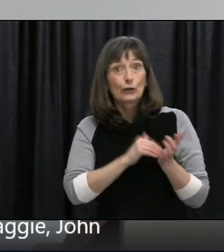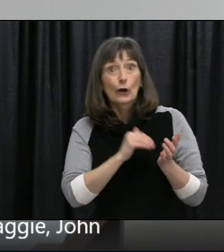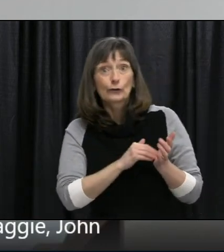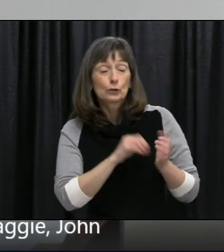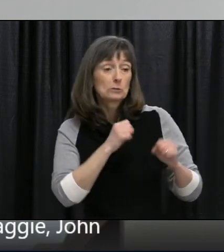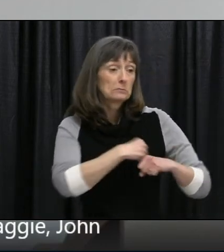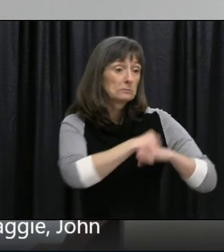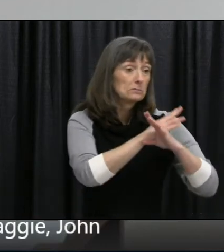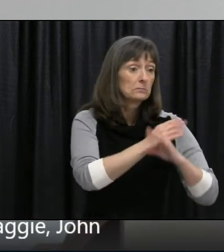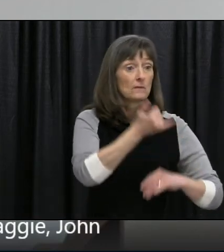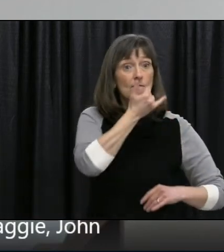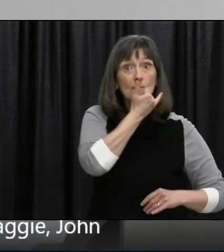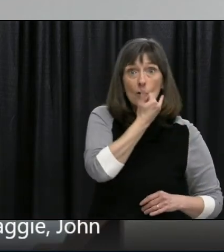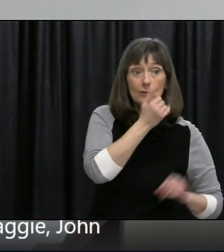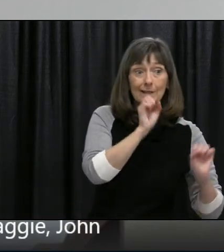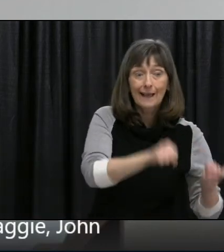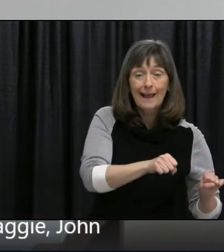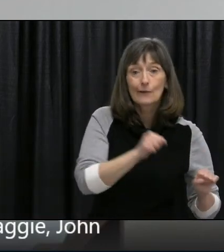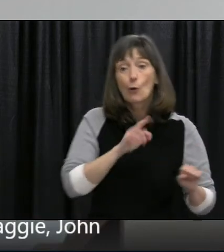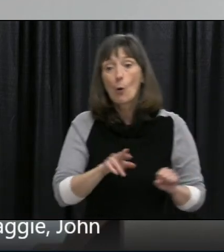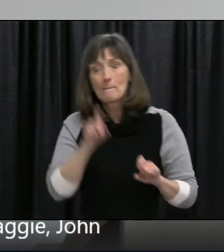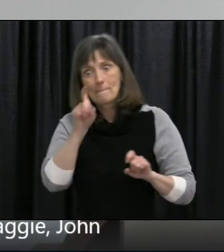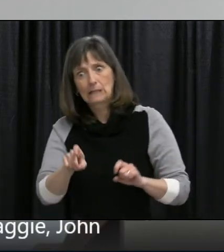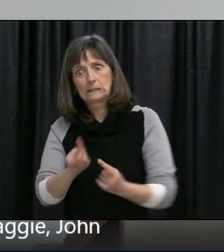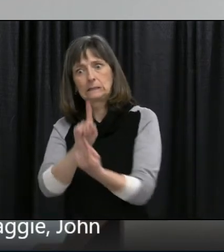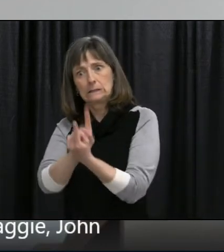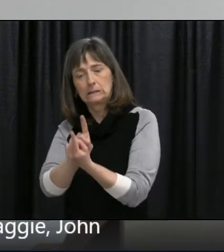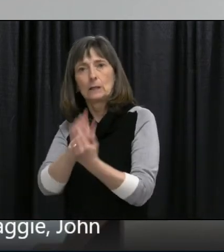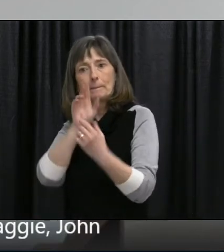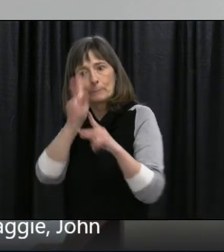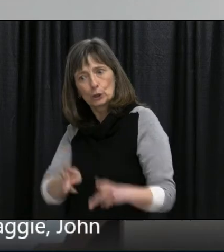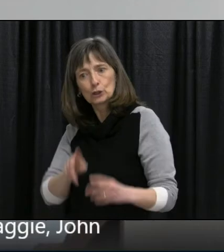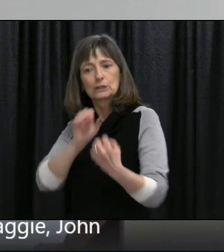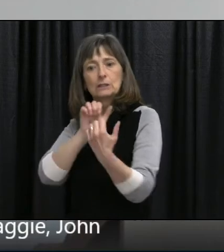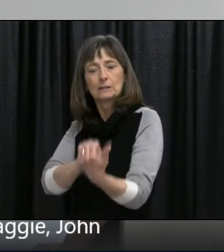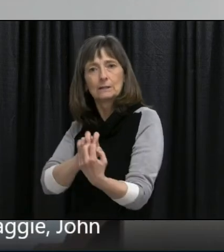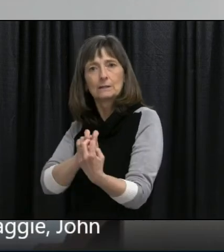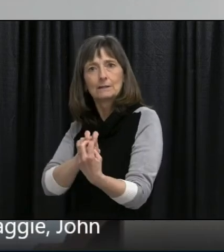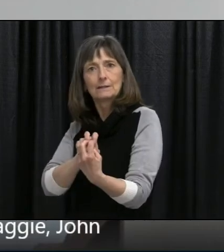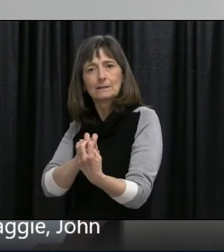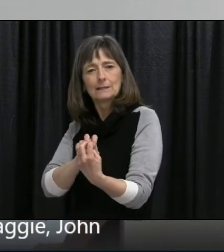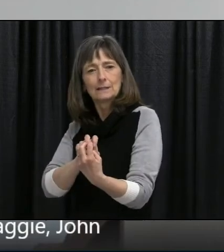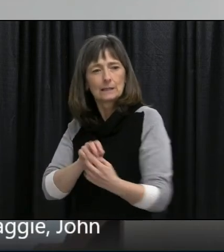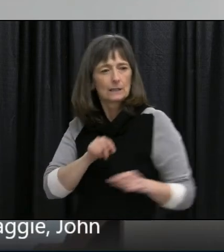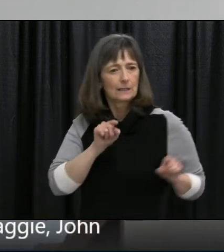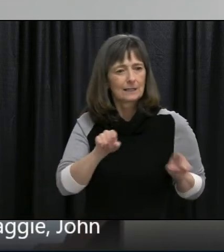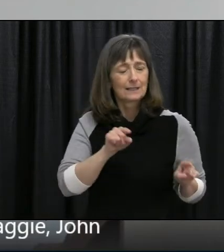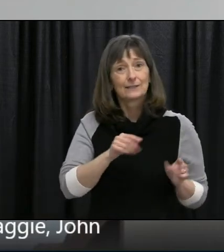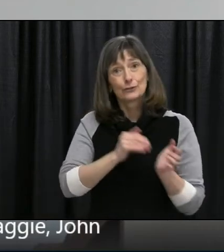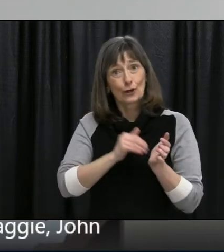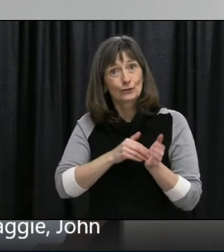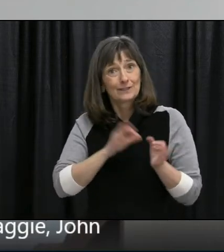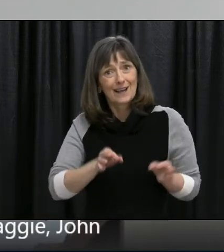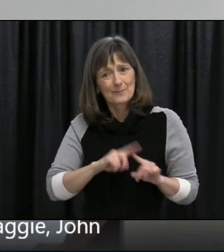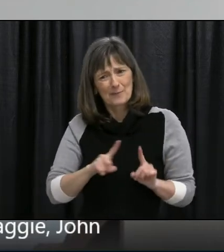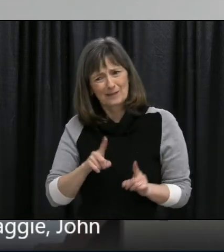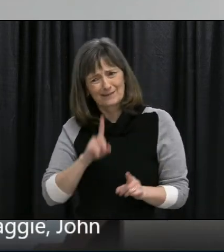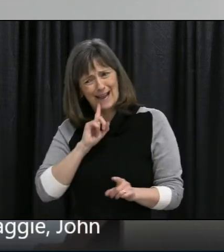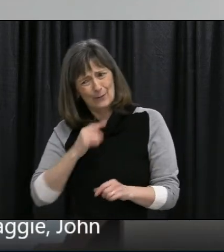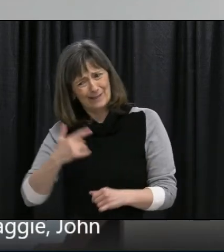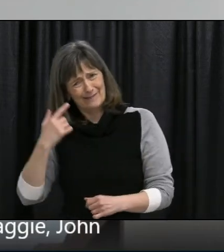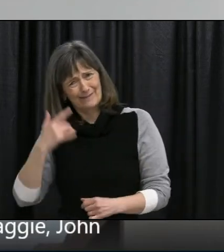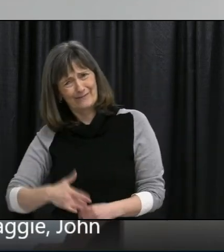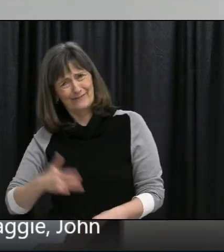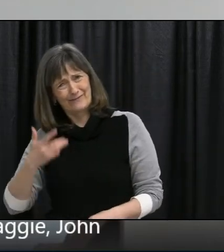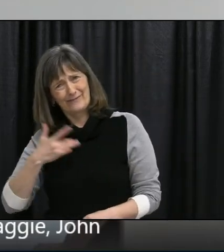is entirely down to the physician, and has never been taken away from them and never should be. So how that